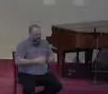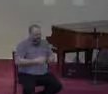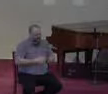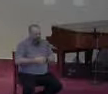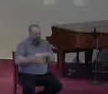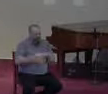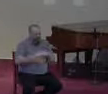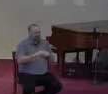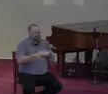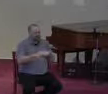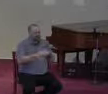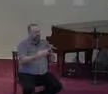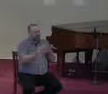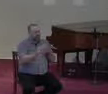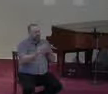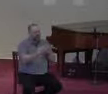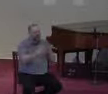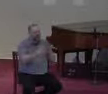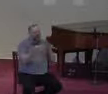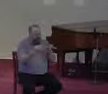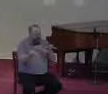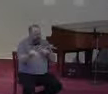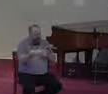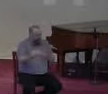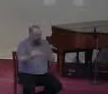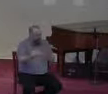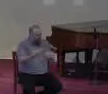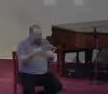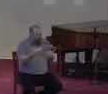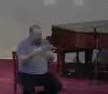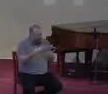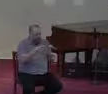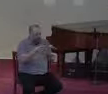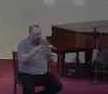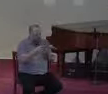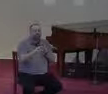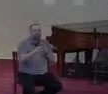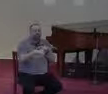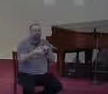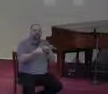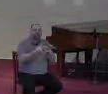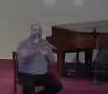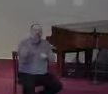Step forward. If you're here right now and you're ready to choose to follow him,